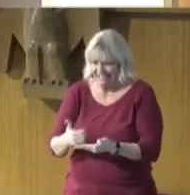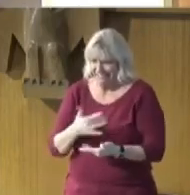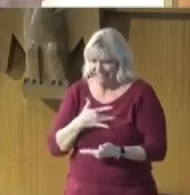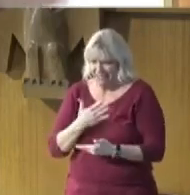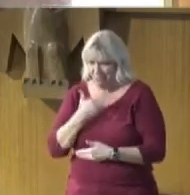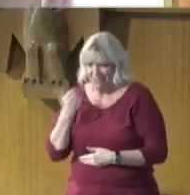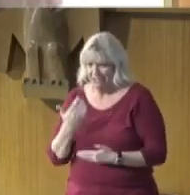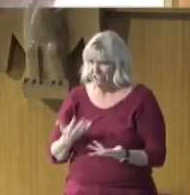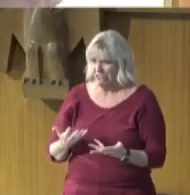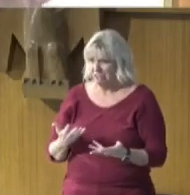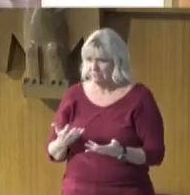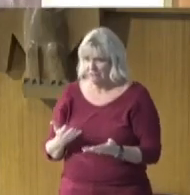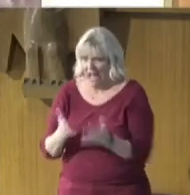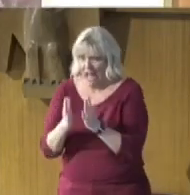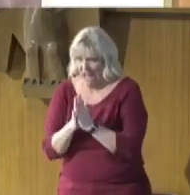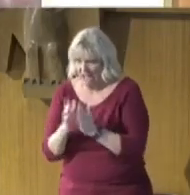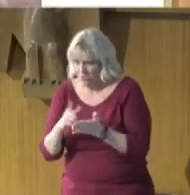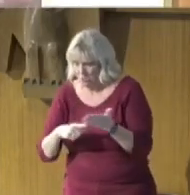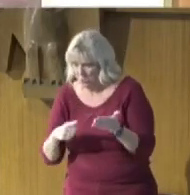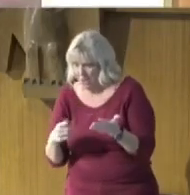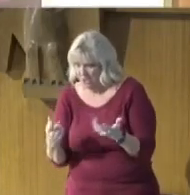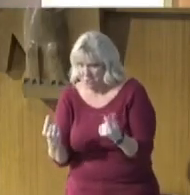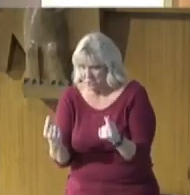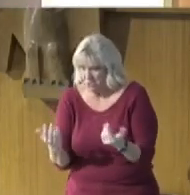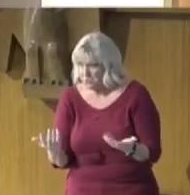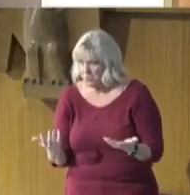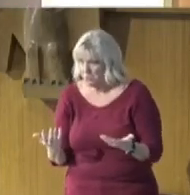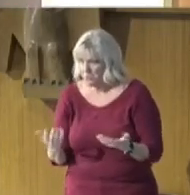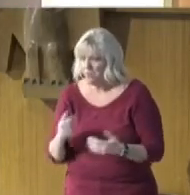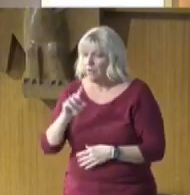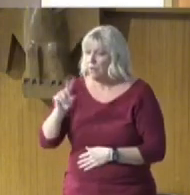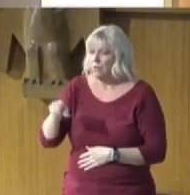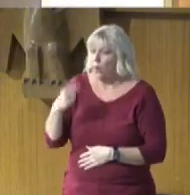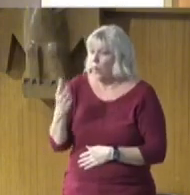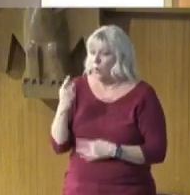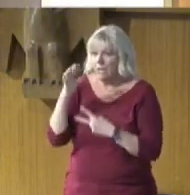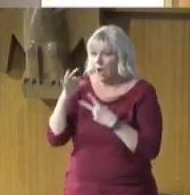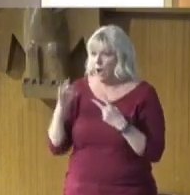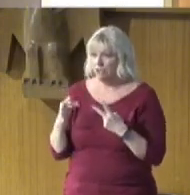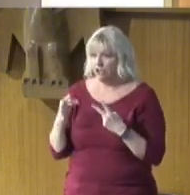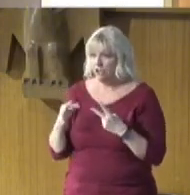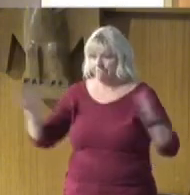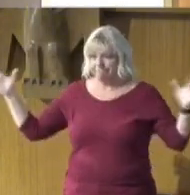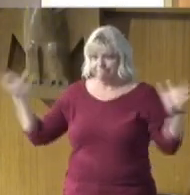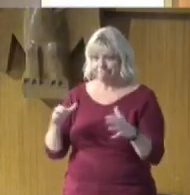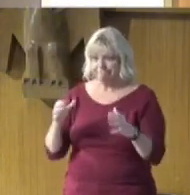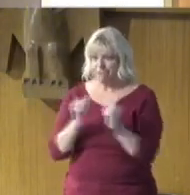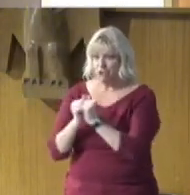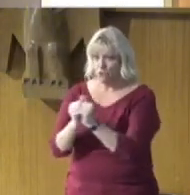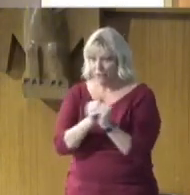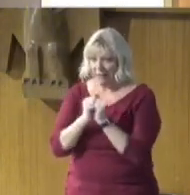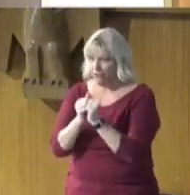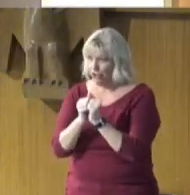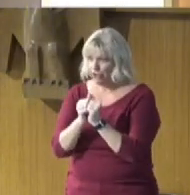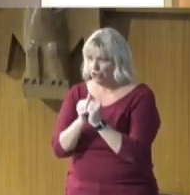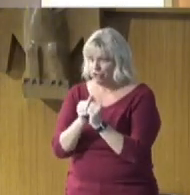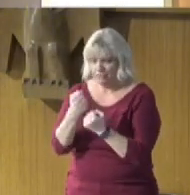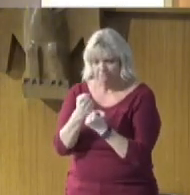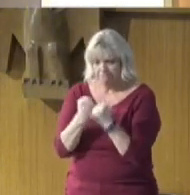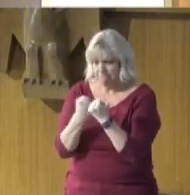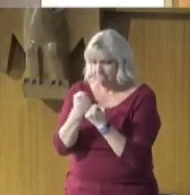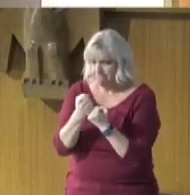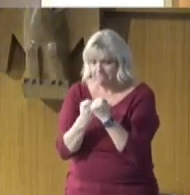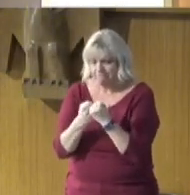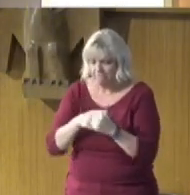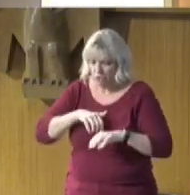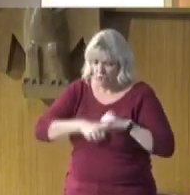asked the question, what can we do? And the only option was, well, we can get together and just be together as we grieve